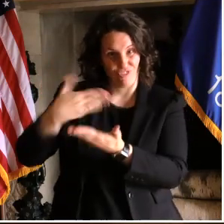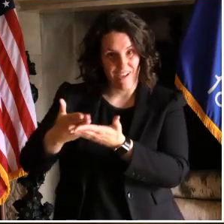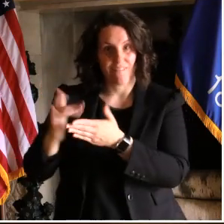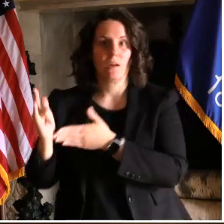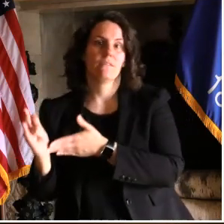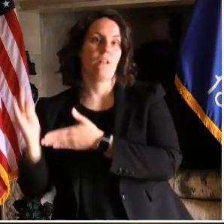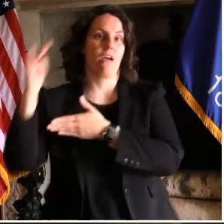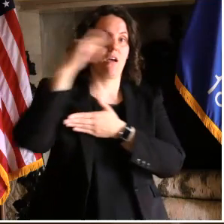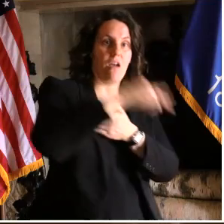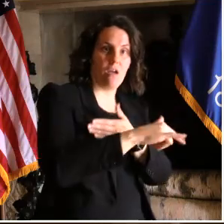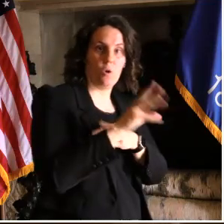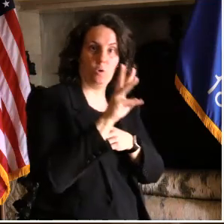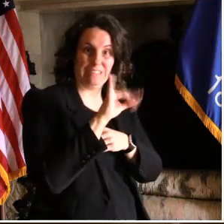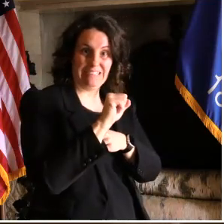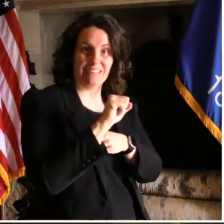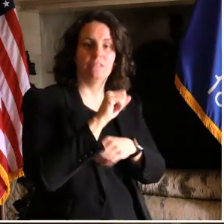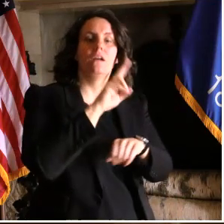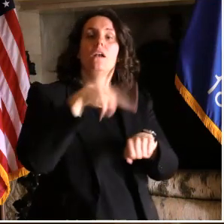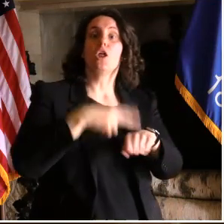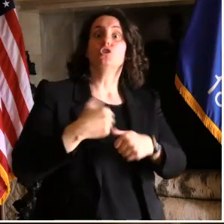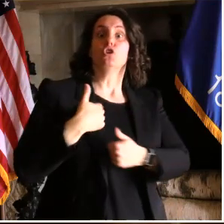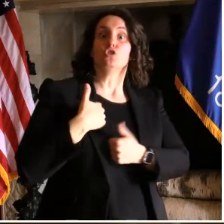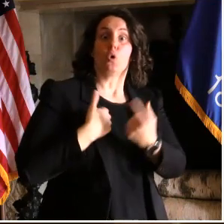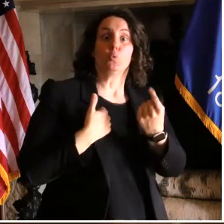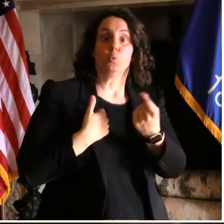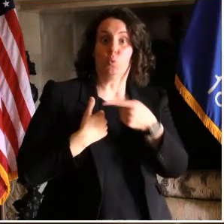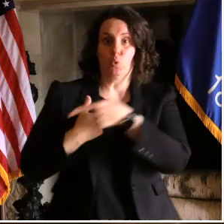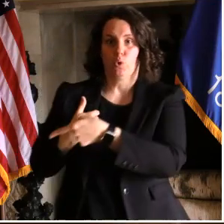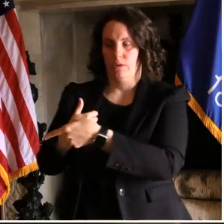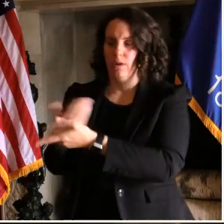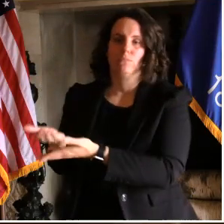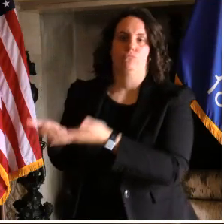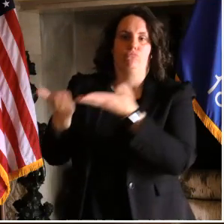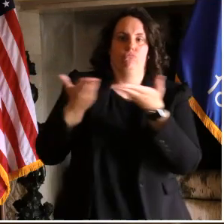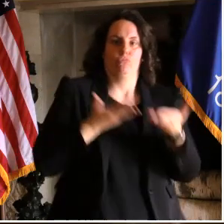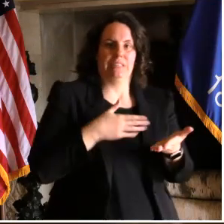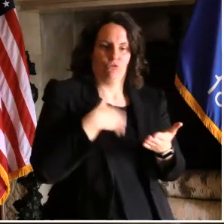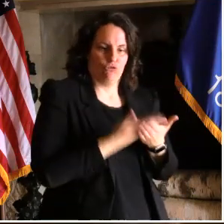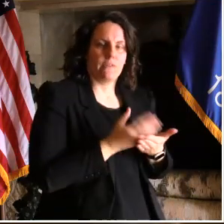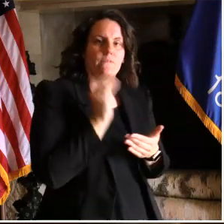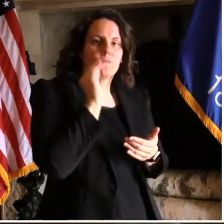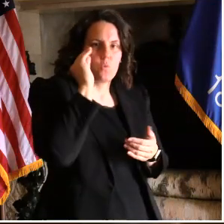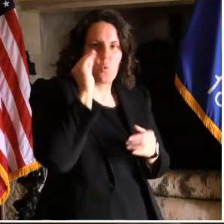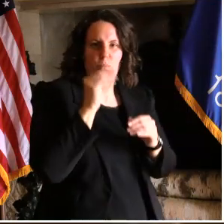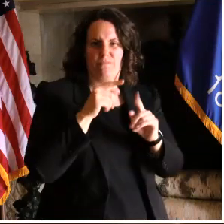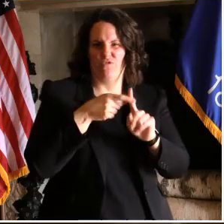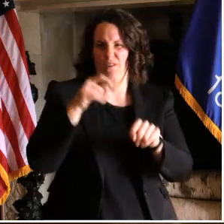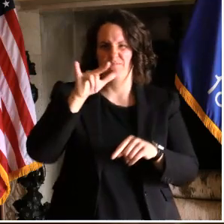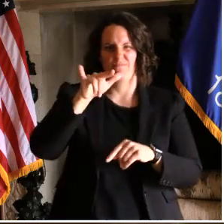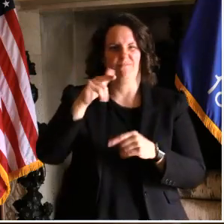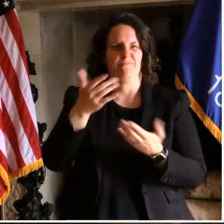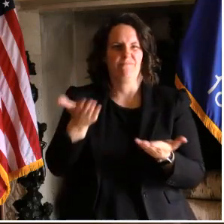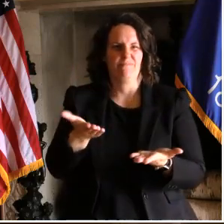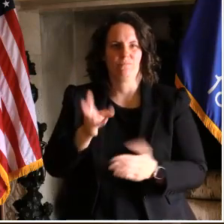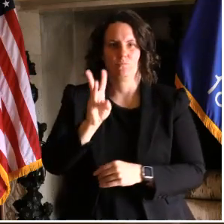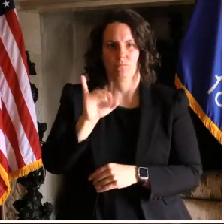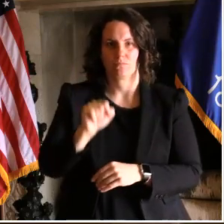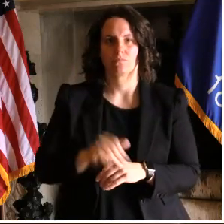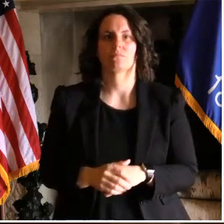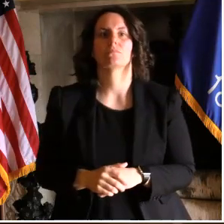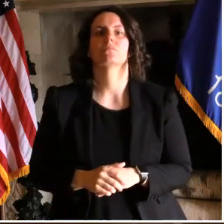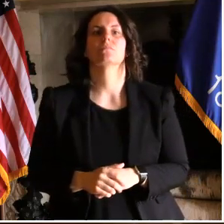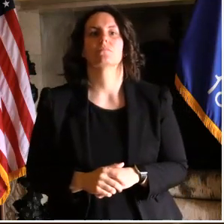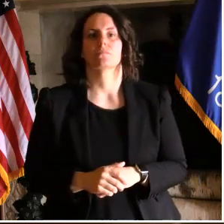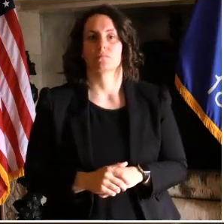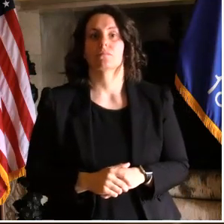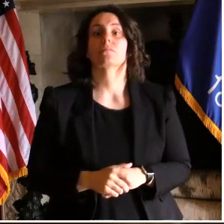to their home of record. We also have 6 medics dispatched to the senior living facility in Grafton, and they